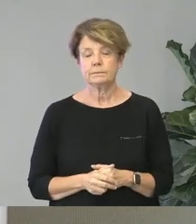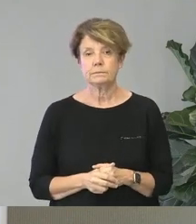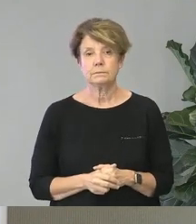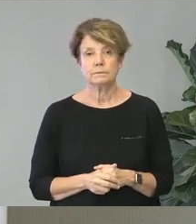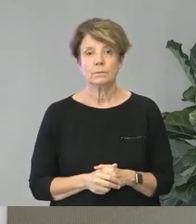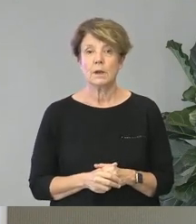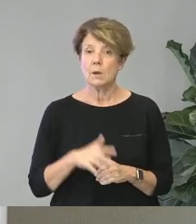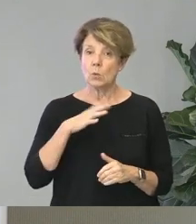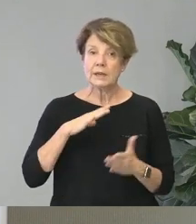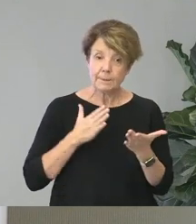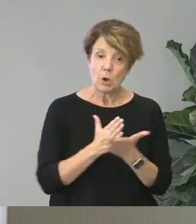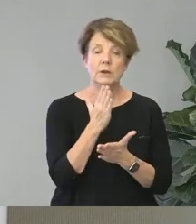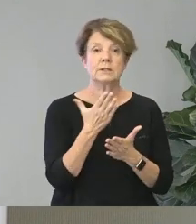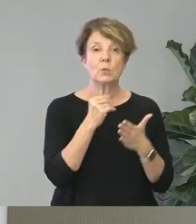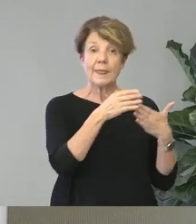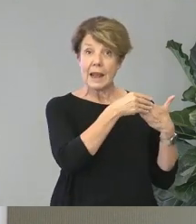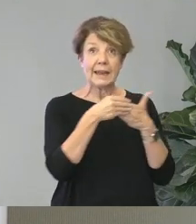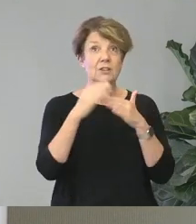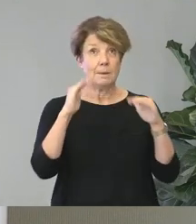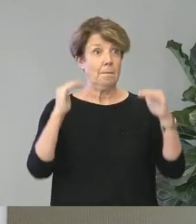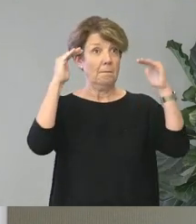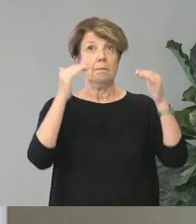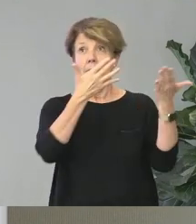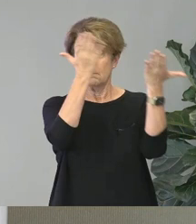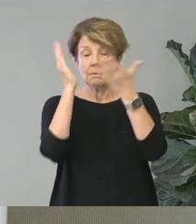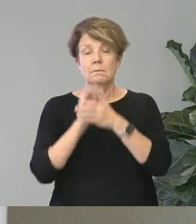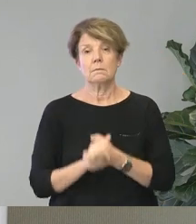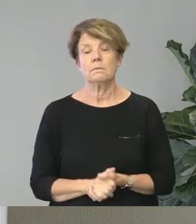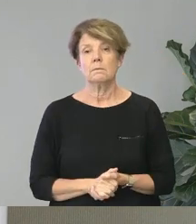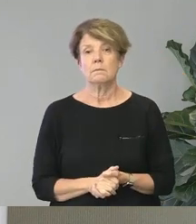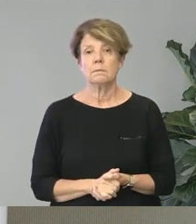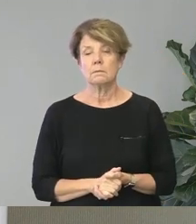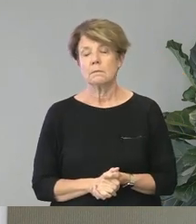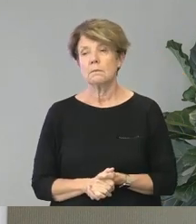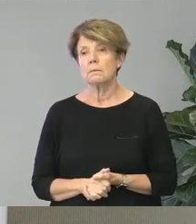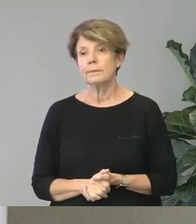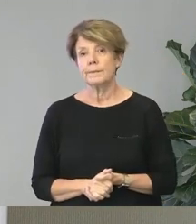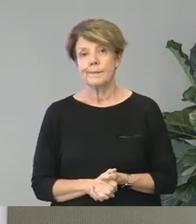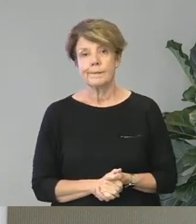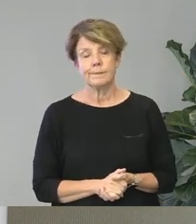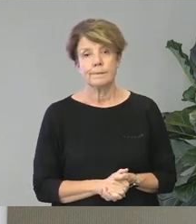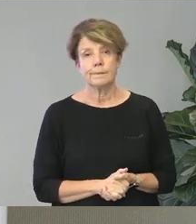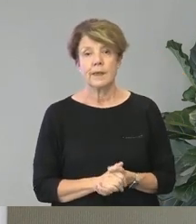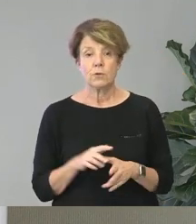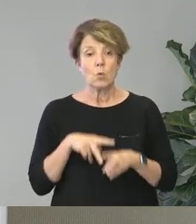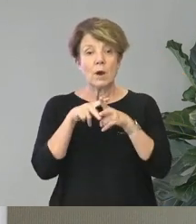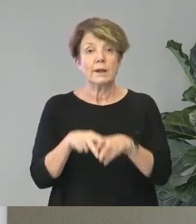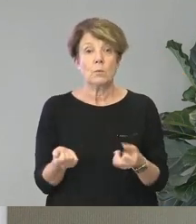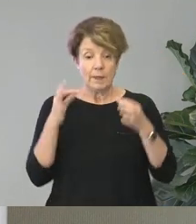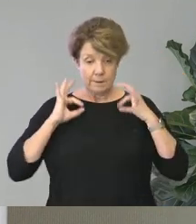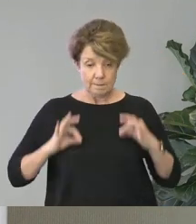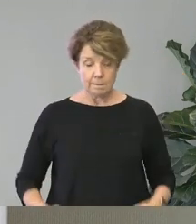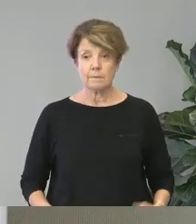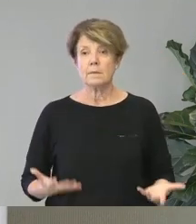be honest with leadership that riding around on a horseback with no shirt on,